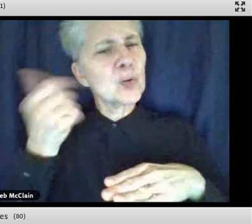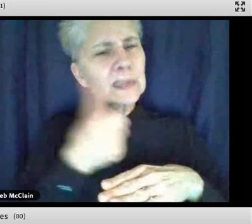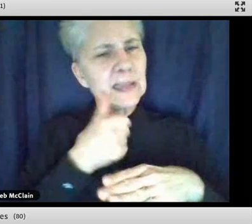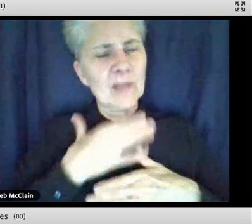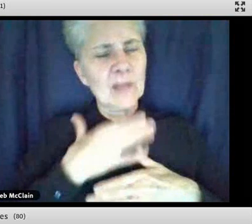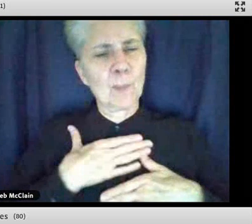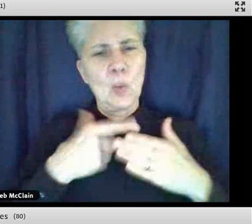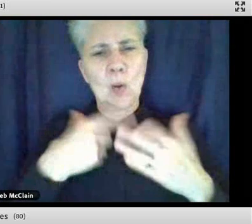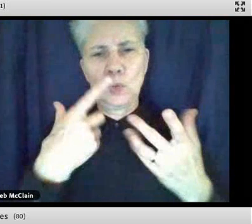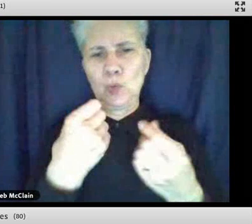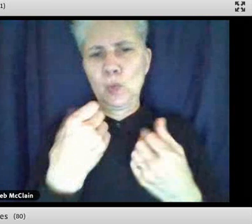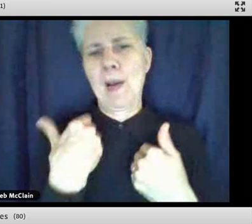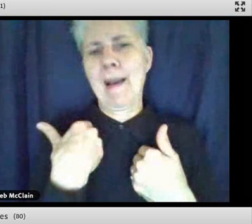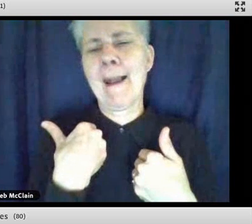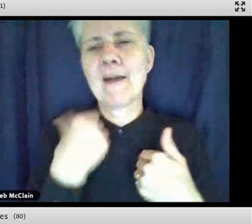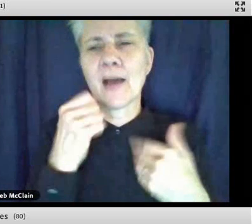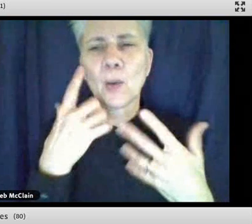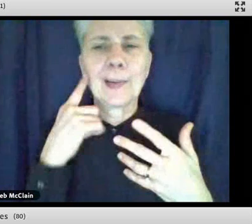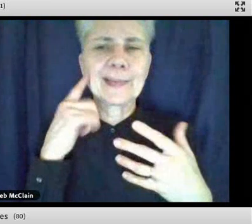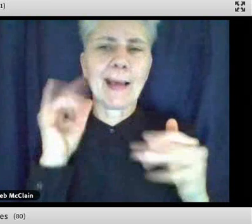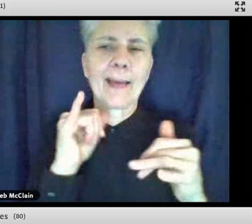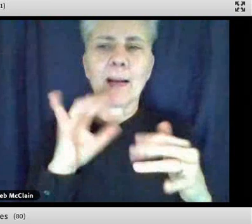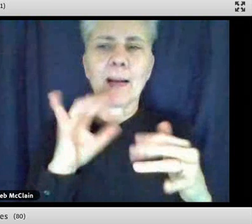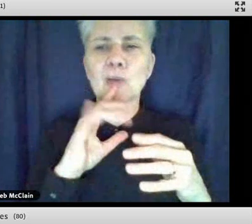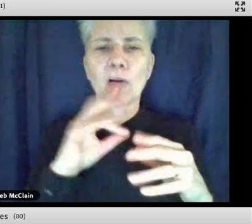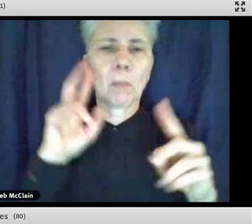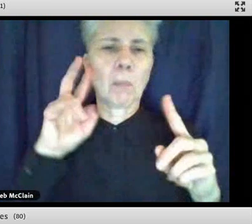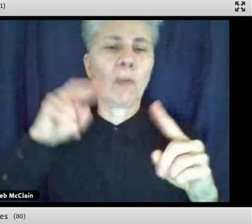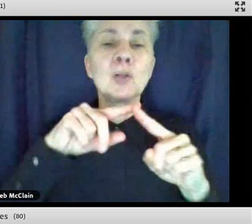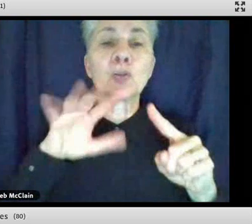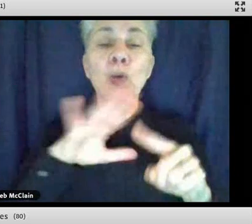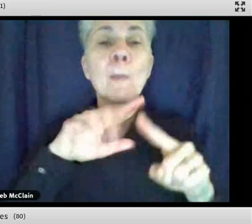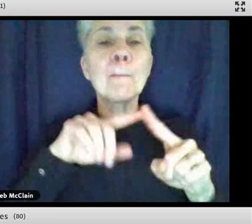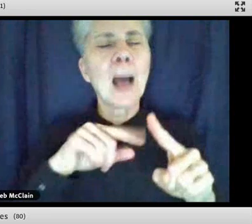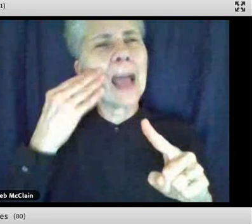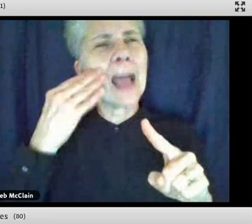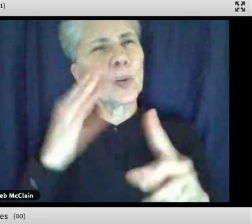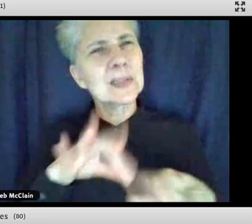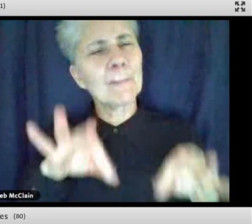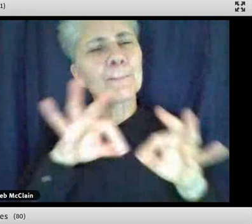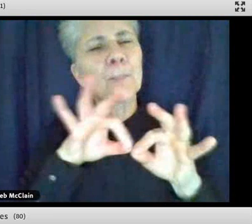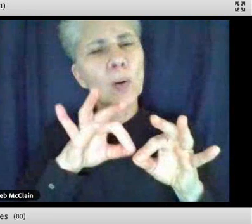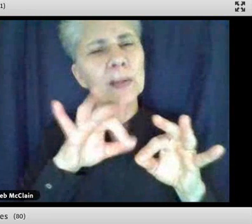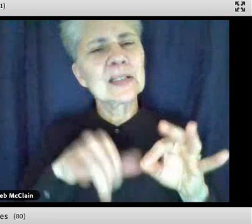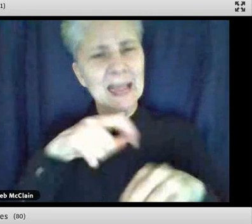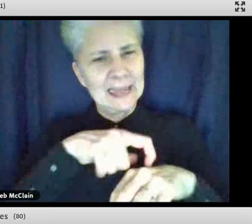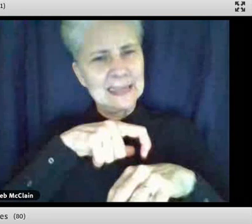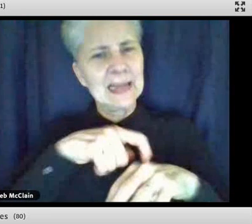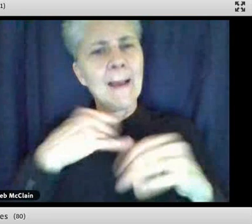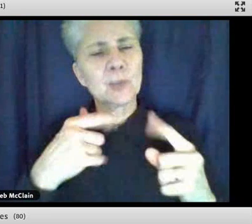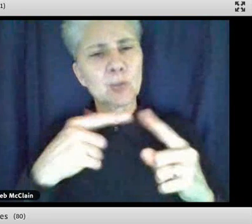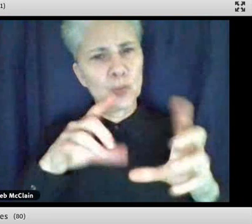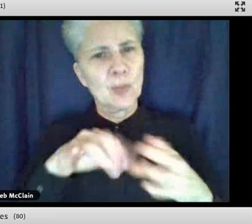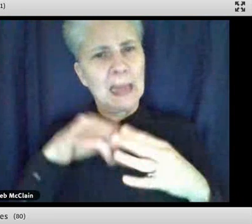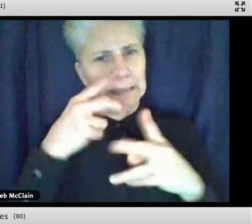what you do have. And I don't want to sound like I'm talking down to you, but I think it's just so important in these times to do